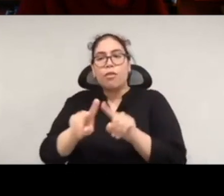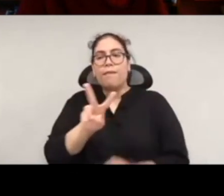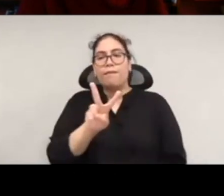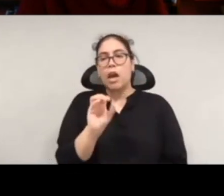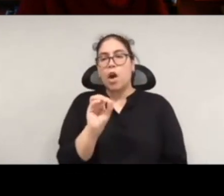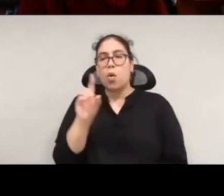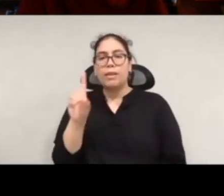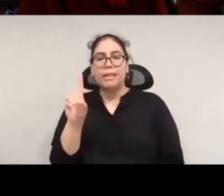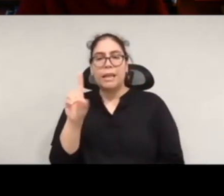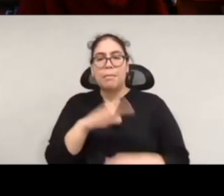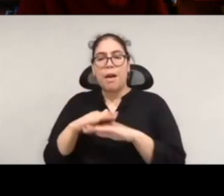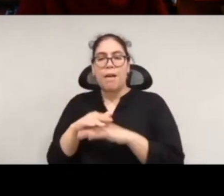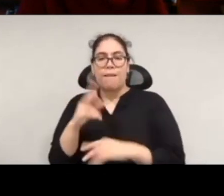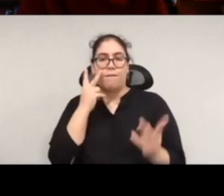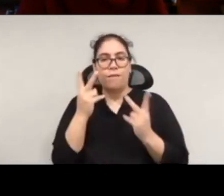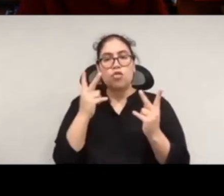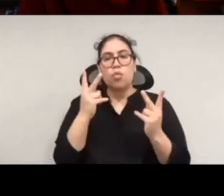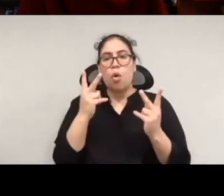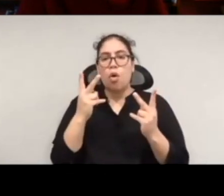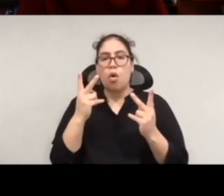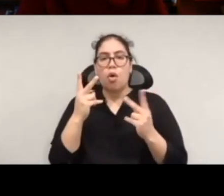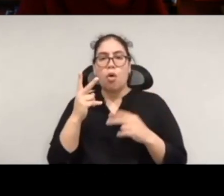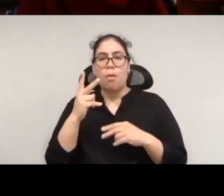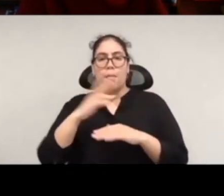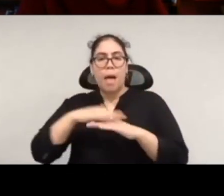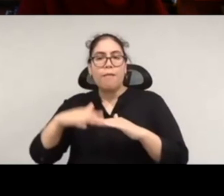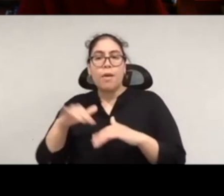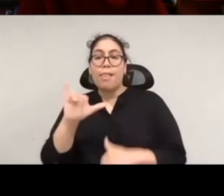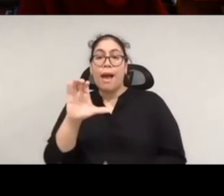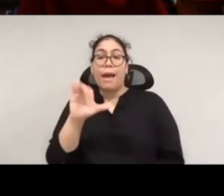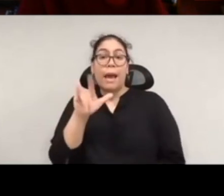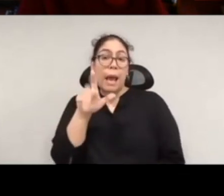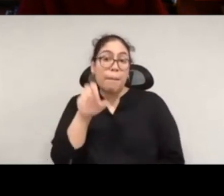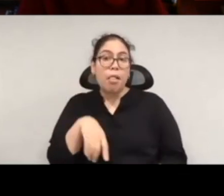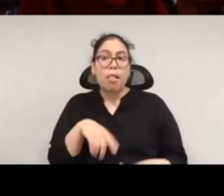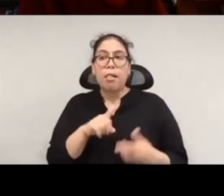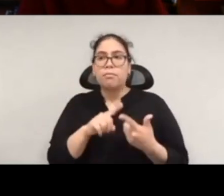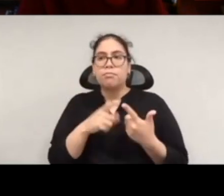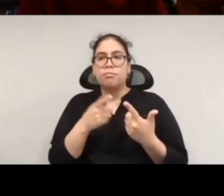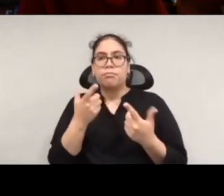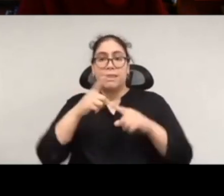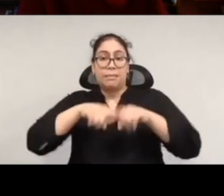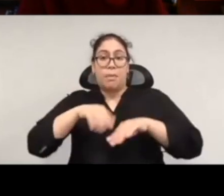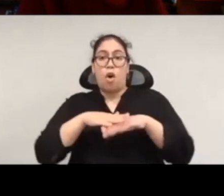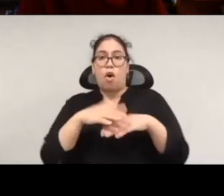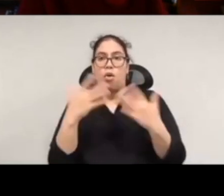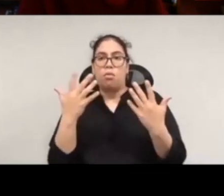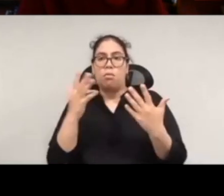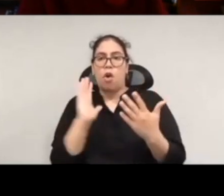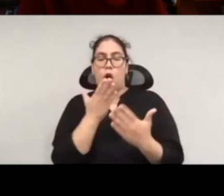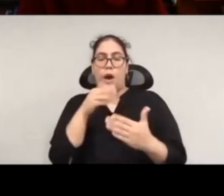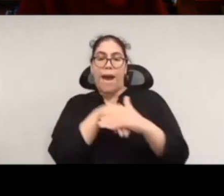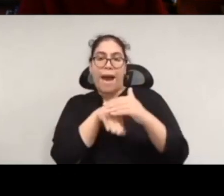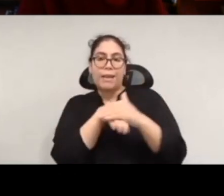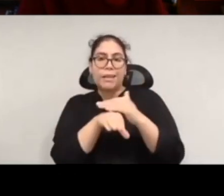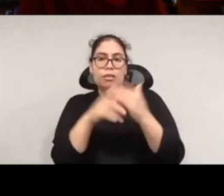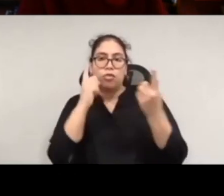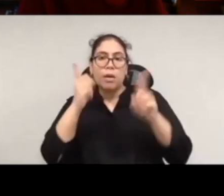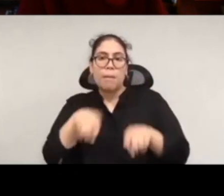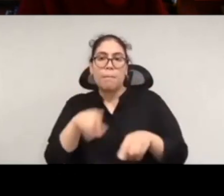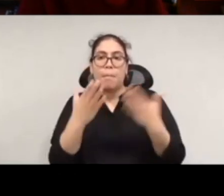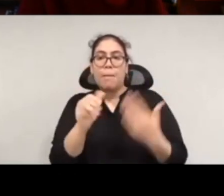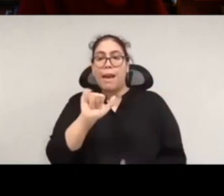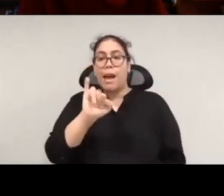platforms, onto certain cable outlets, even onto, depending on the terms of access agreements, even onto airlines,